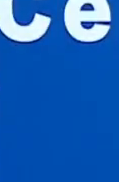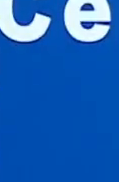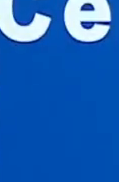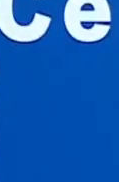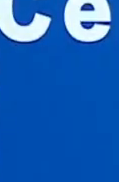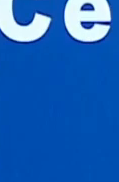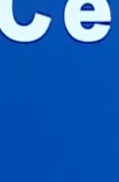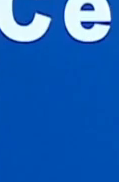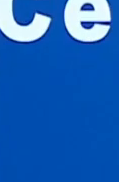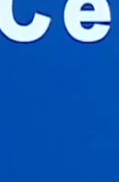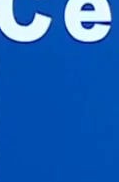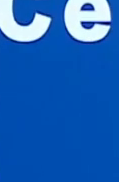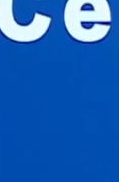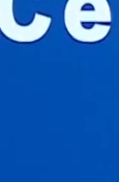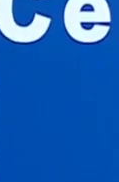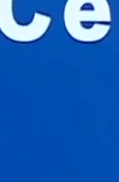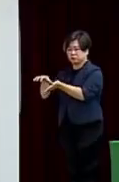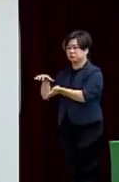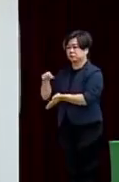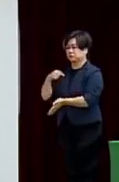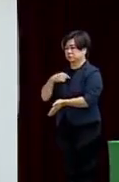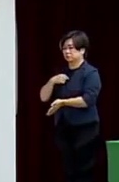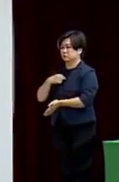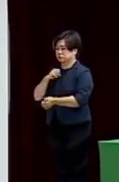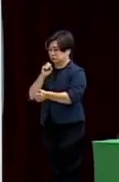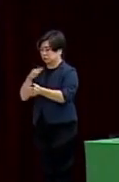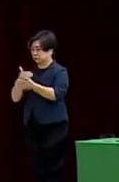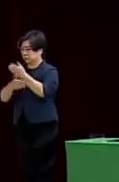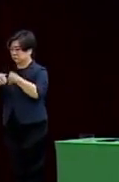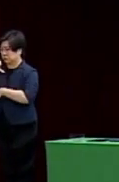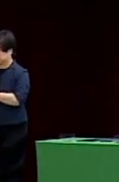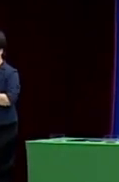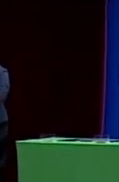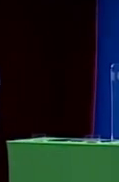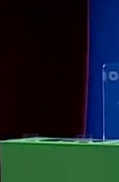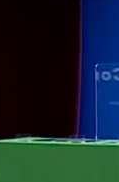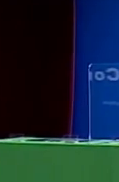instrumental to COVID detection, saying that drastic times called for drastic measures.